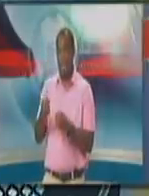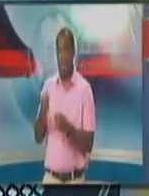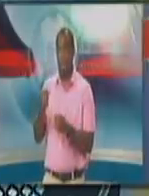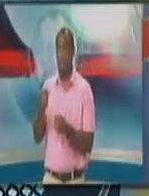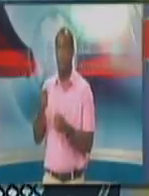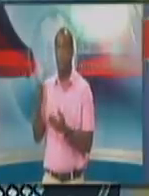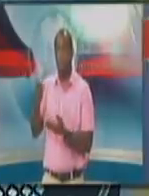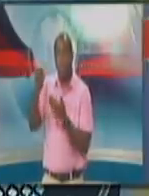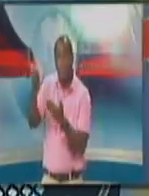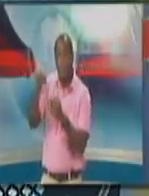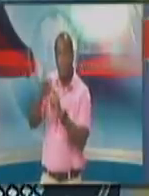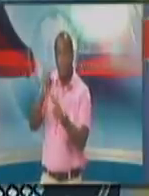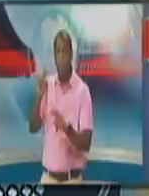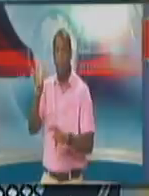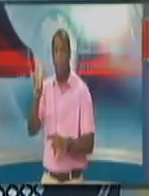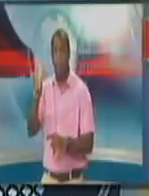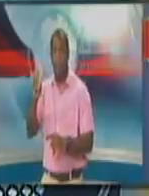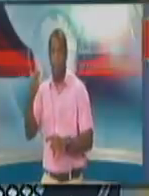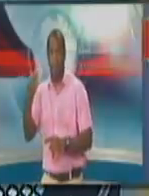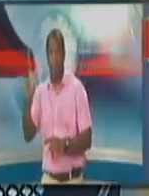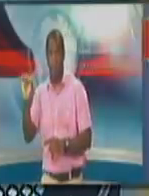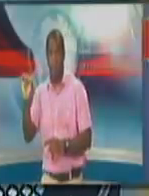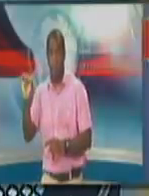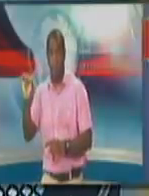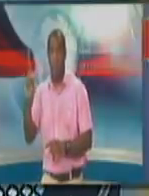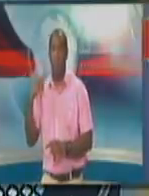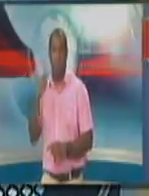other reliable sources, such as